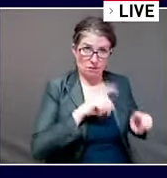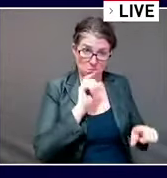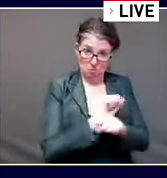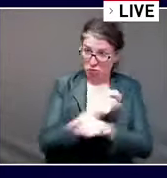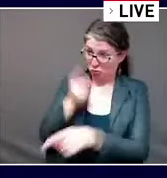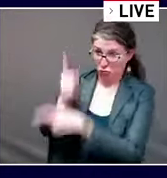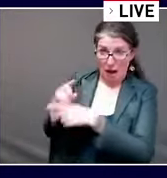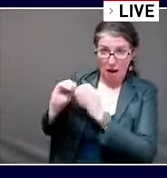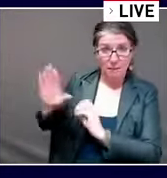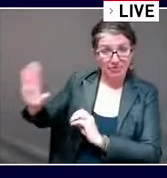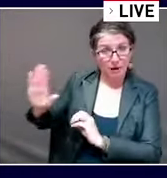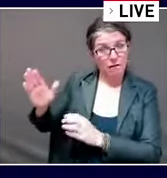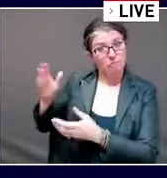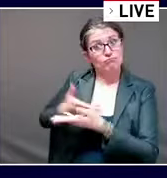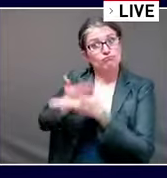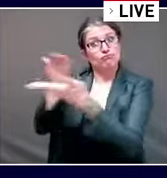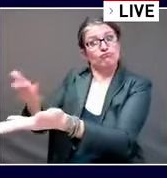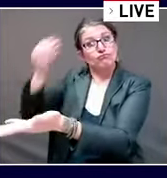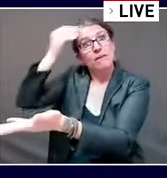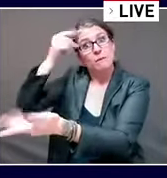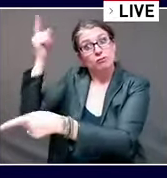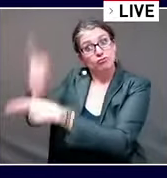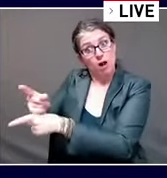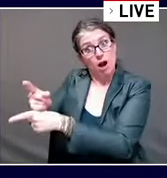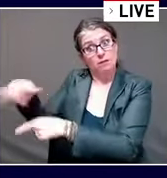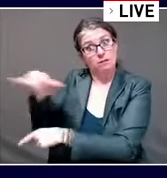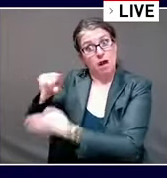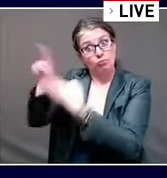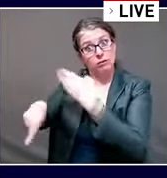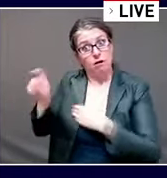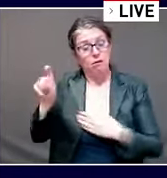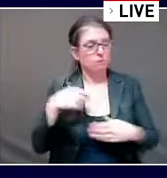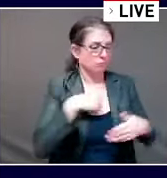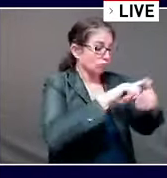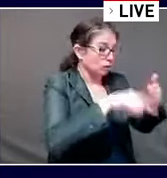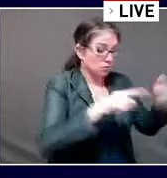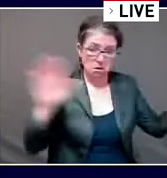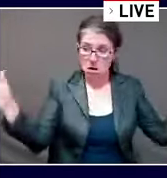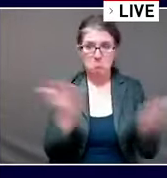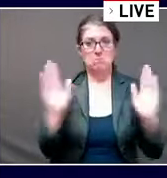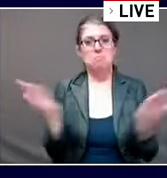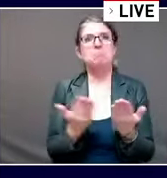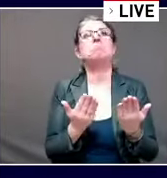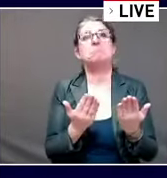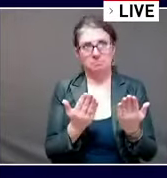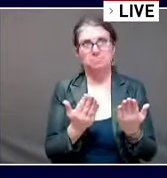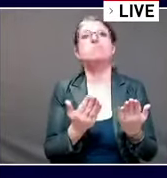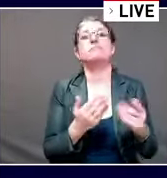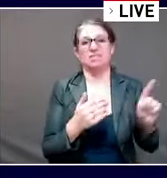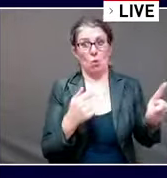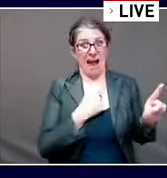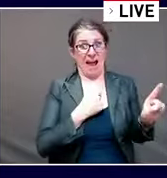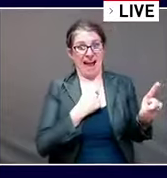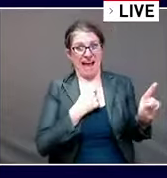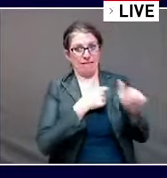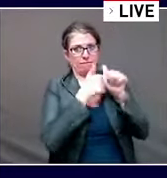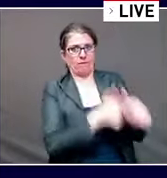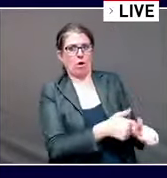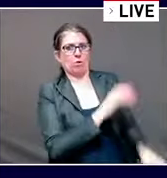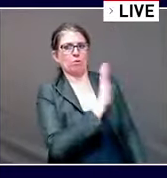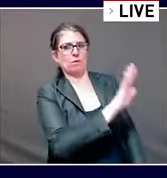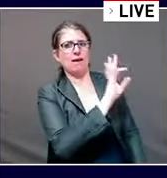own independent scientific analysis. I want to see what those career scientists say and what their recommendations